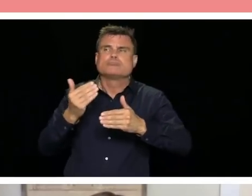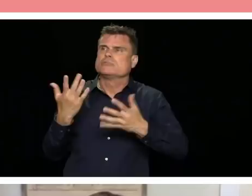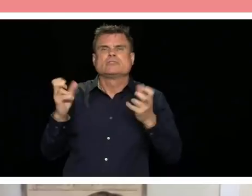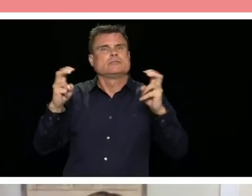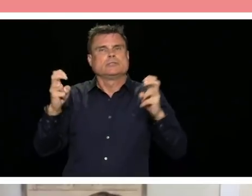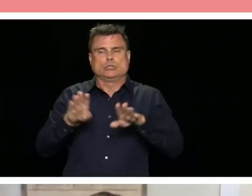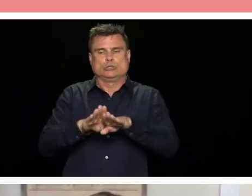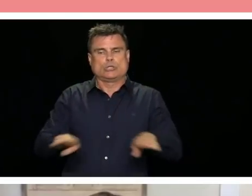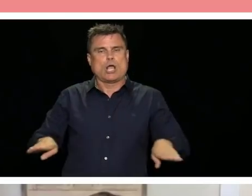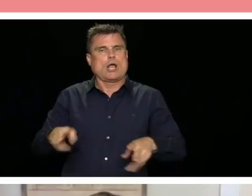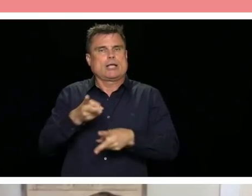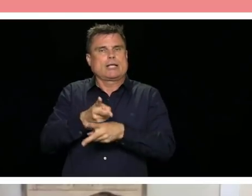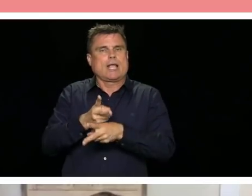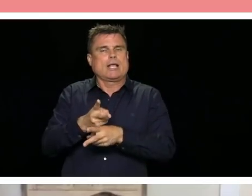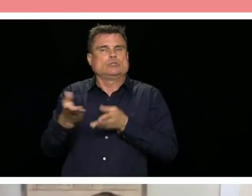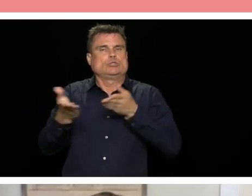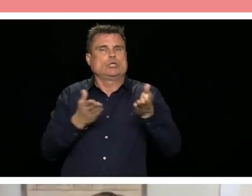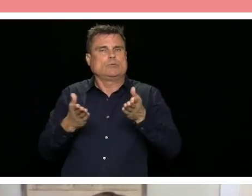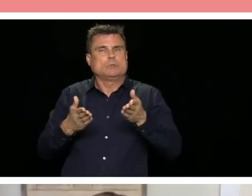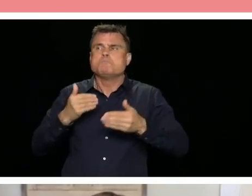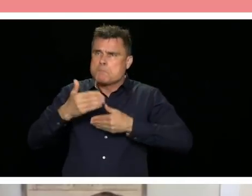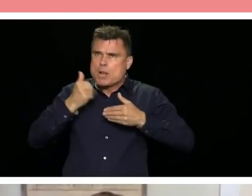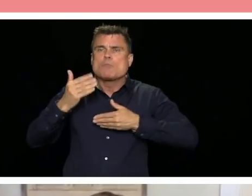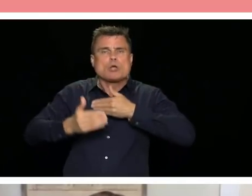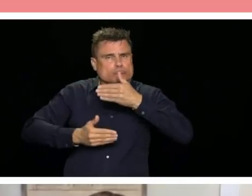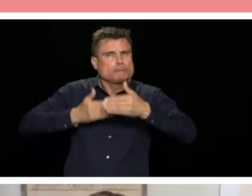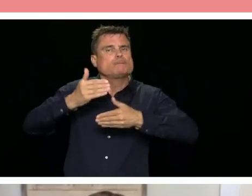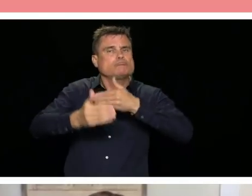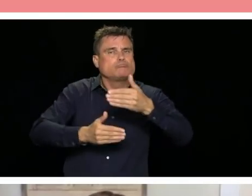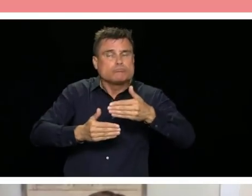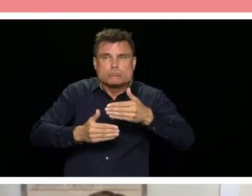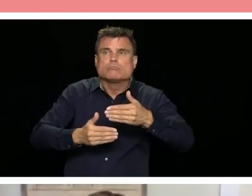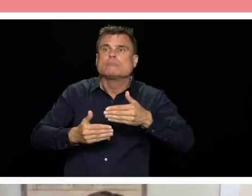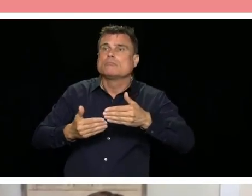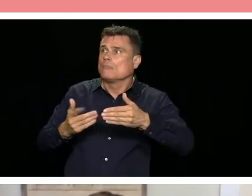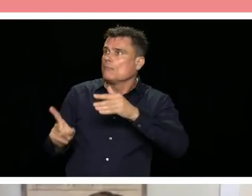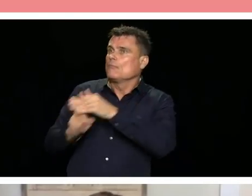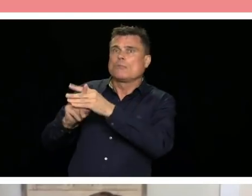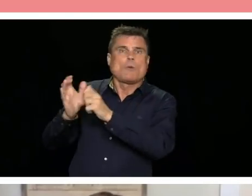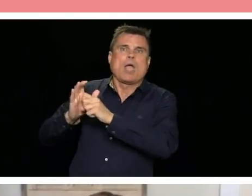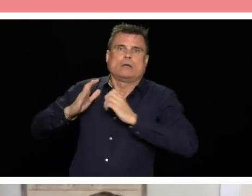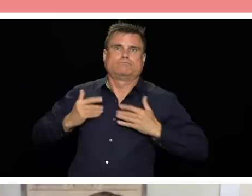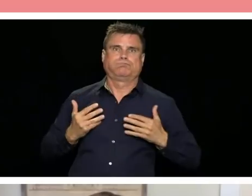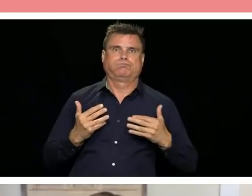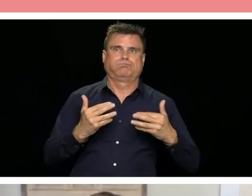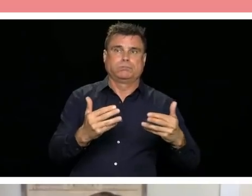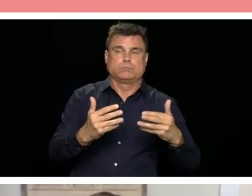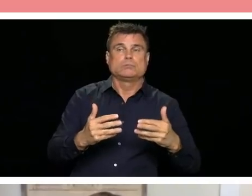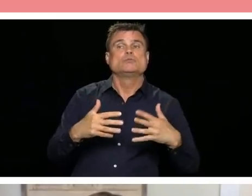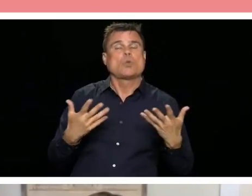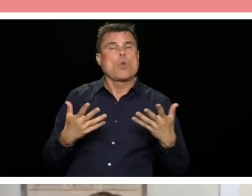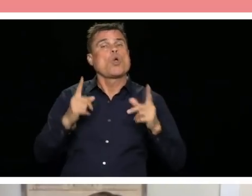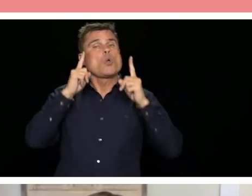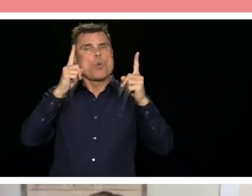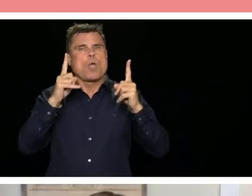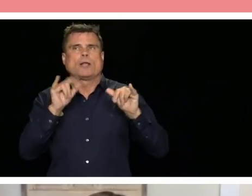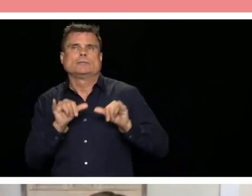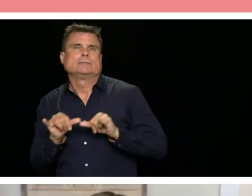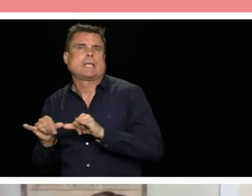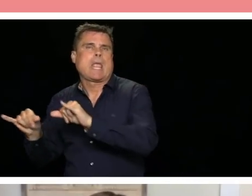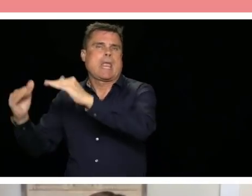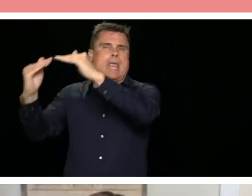universal, inclusive early learning system. And early childhood educators, I'm thankful that Samantha asked about the living wage